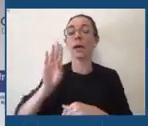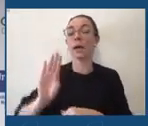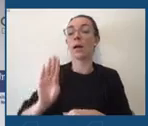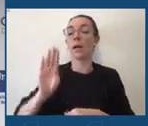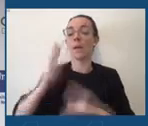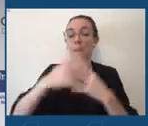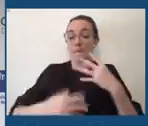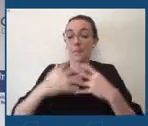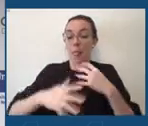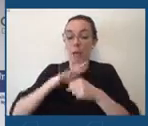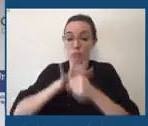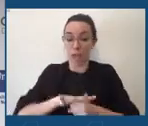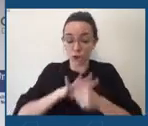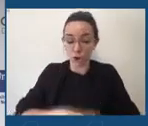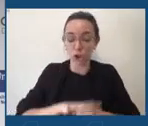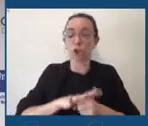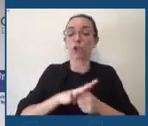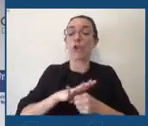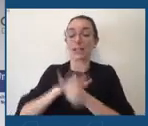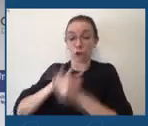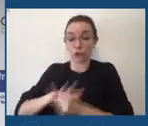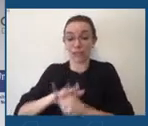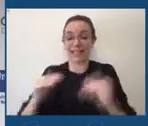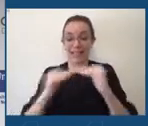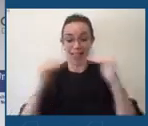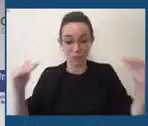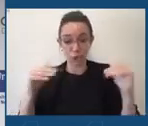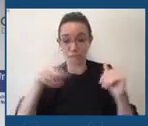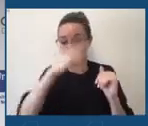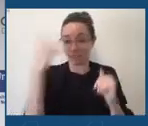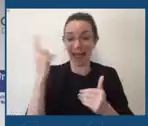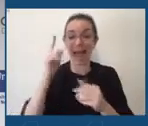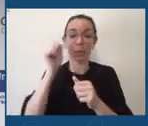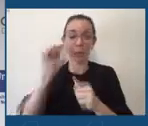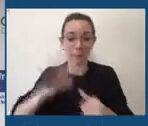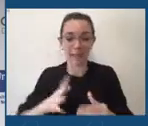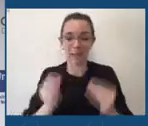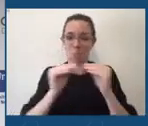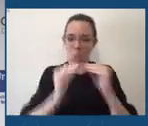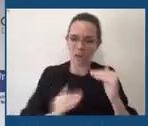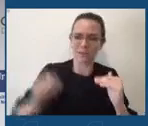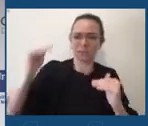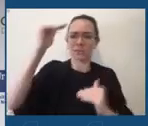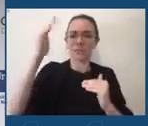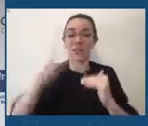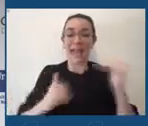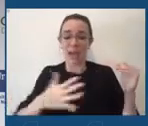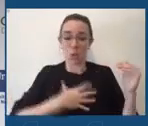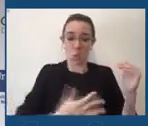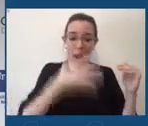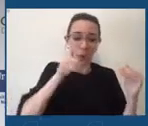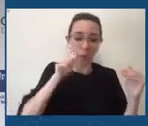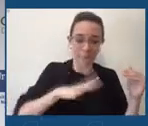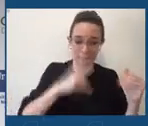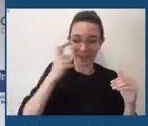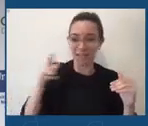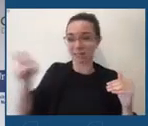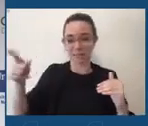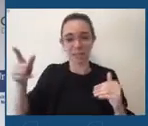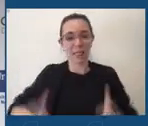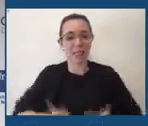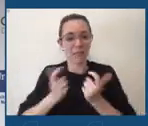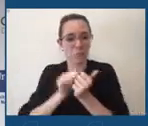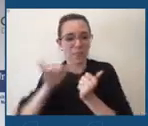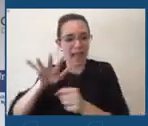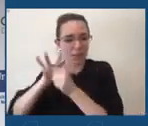of black women are 60% higher than white women, because this is the stress they live with every day. And blood pressure is high, and